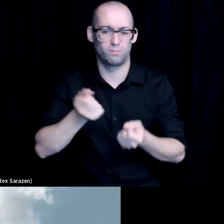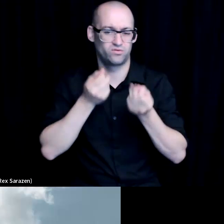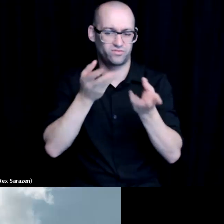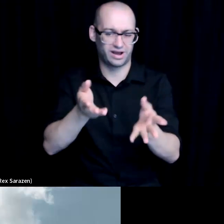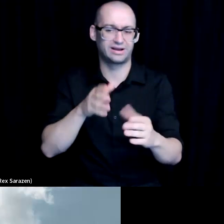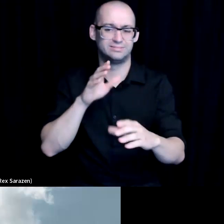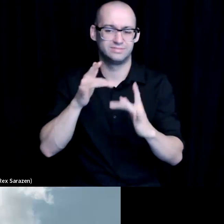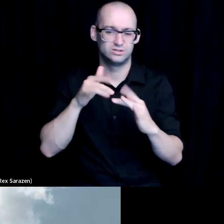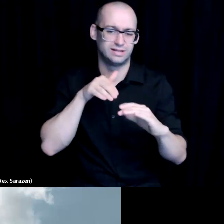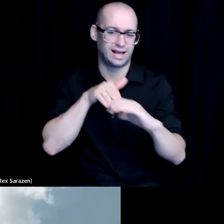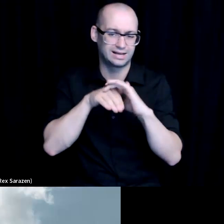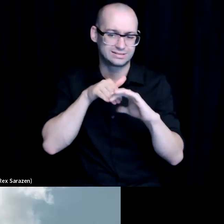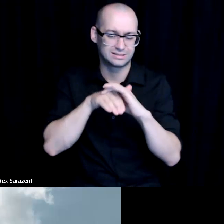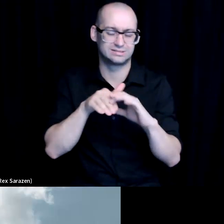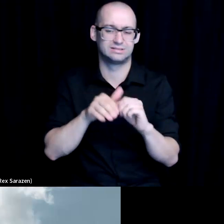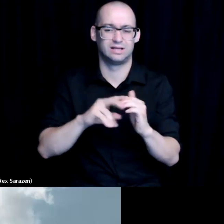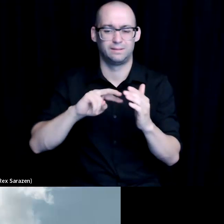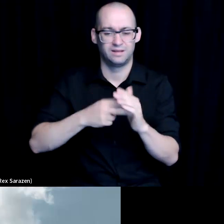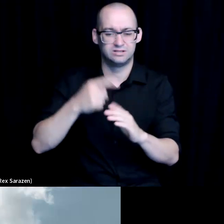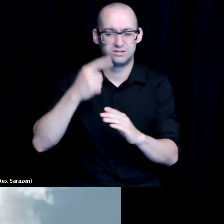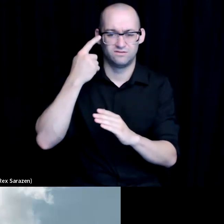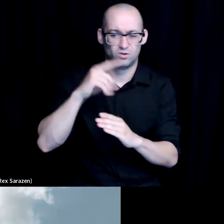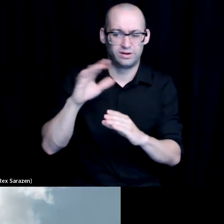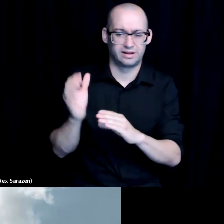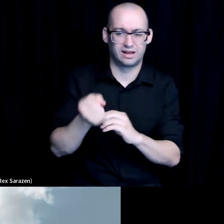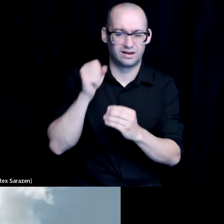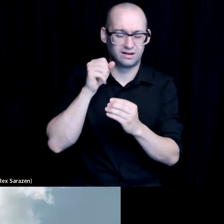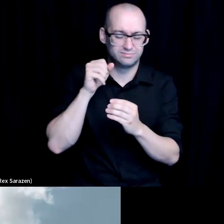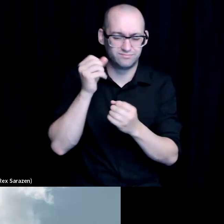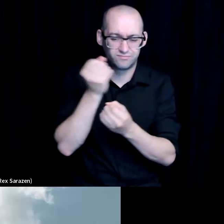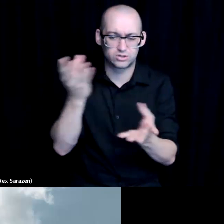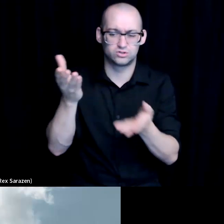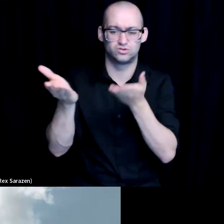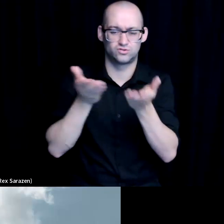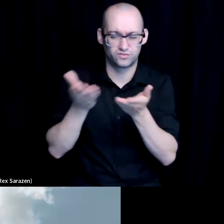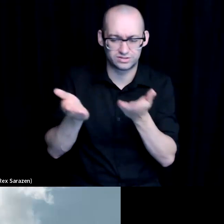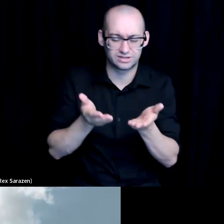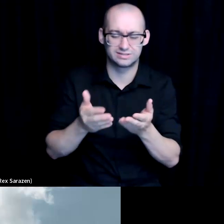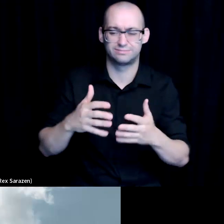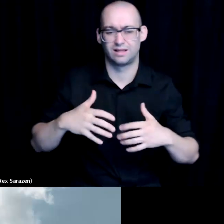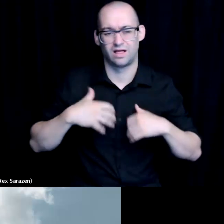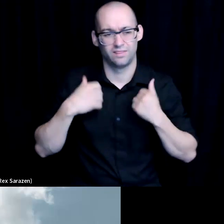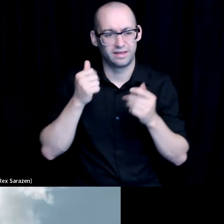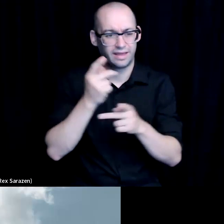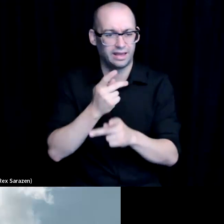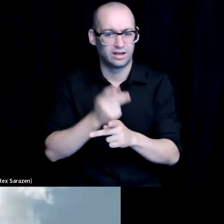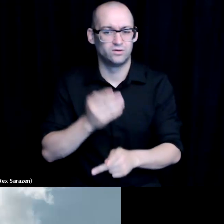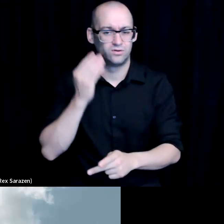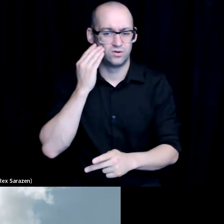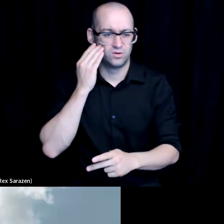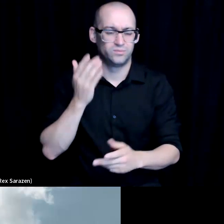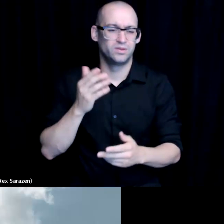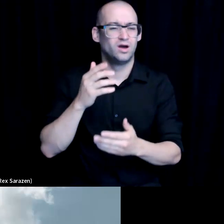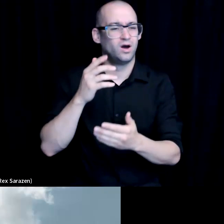means to get information, services, and care. And then what role can those entities